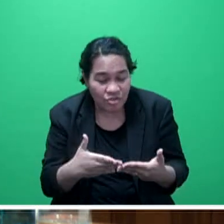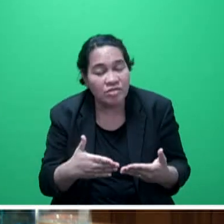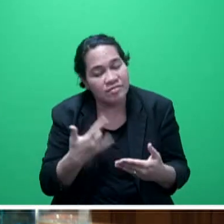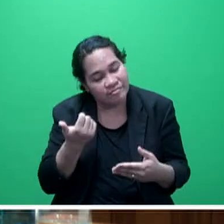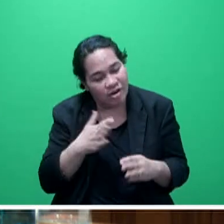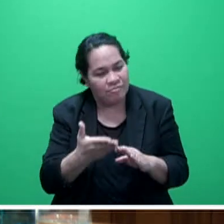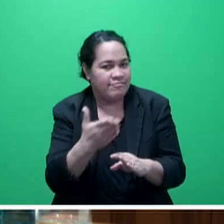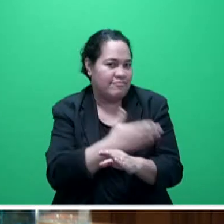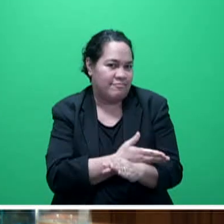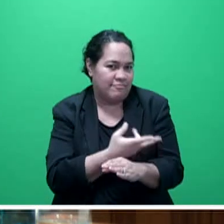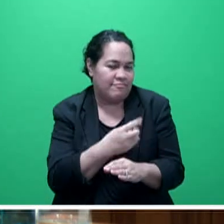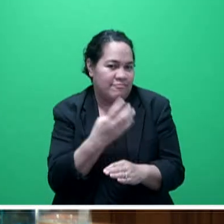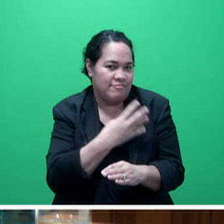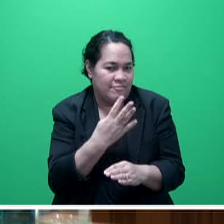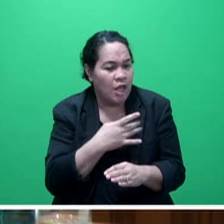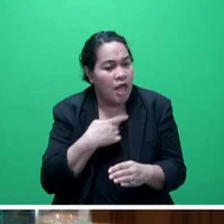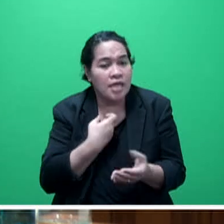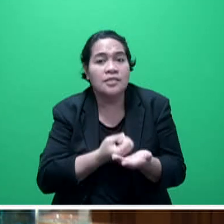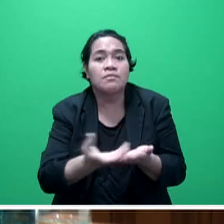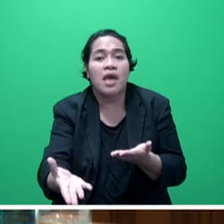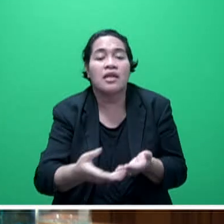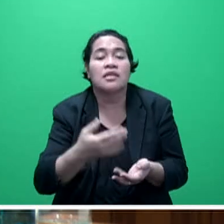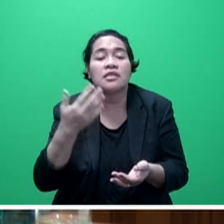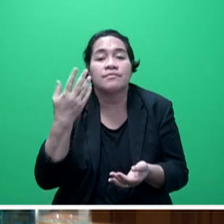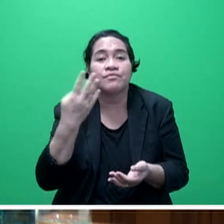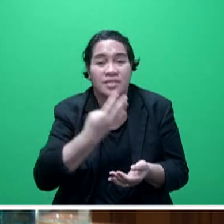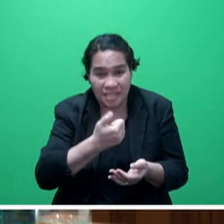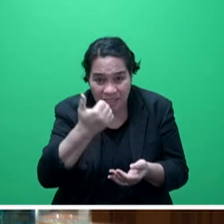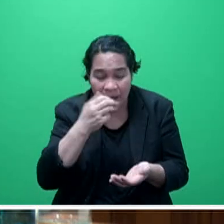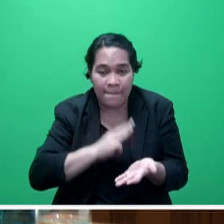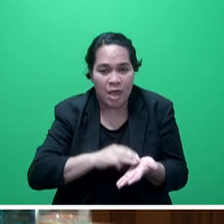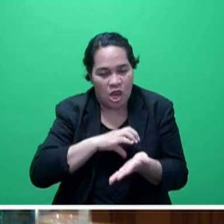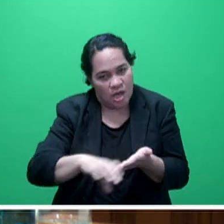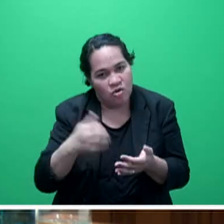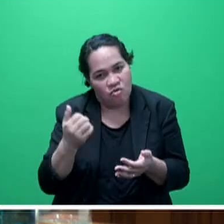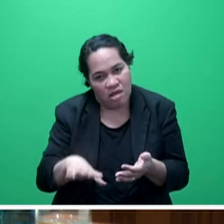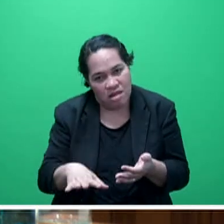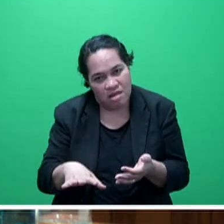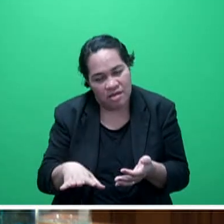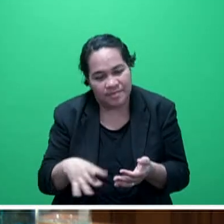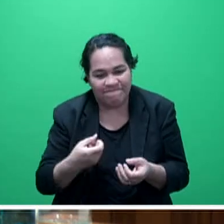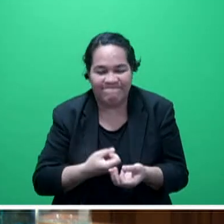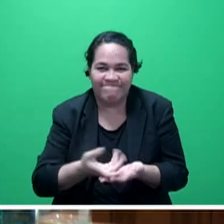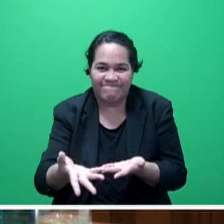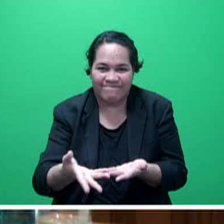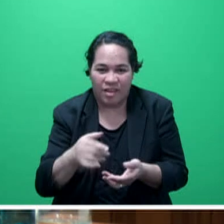a total of $23.6 million in assistance to this household to date.